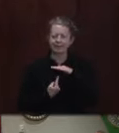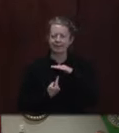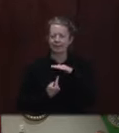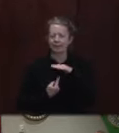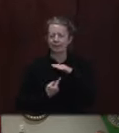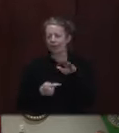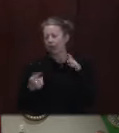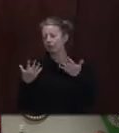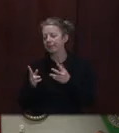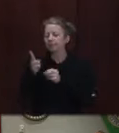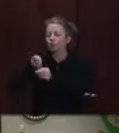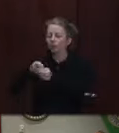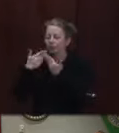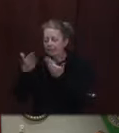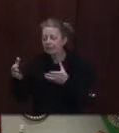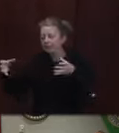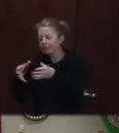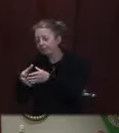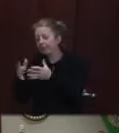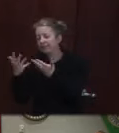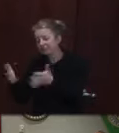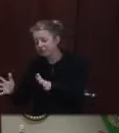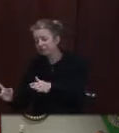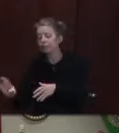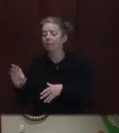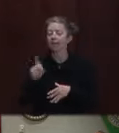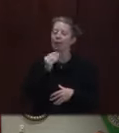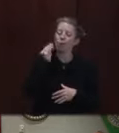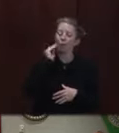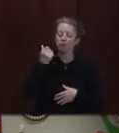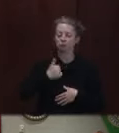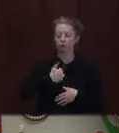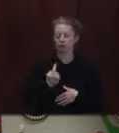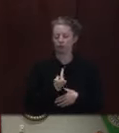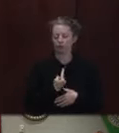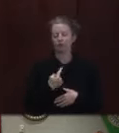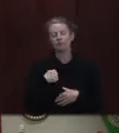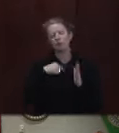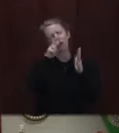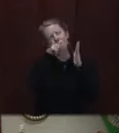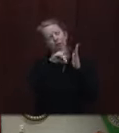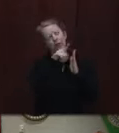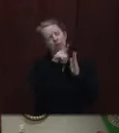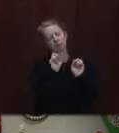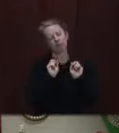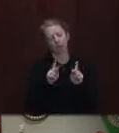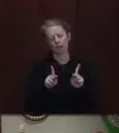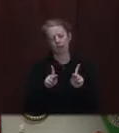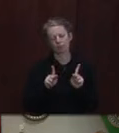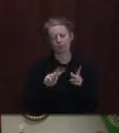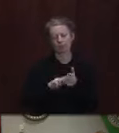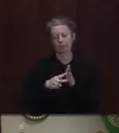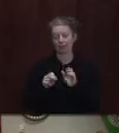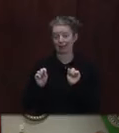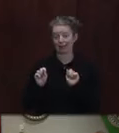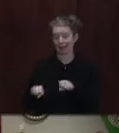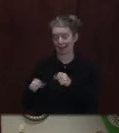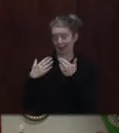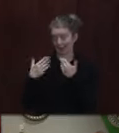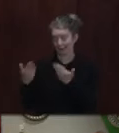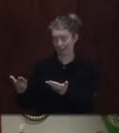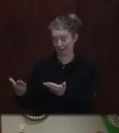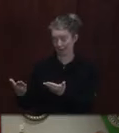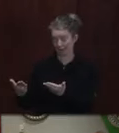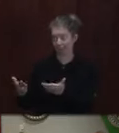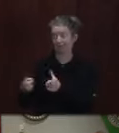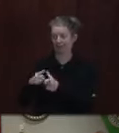a Thanksgiving gathering, and I would read that and I would think, okay, well then that means after I have Thanksgiving dinner, I got to stay at the house